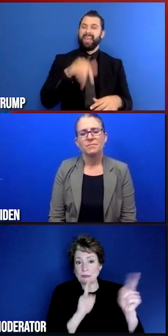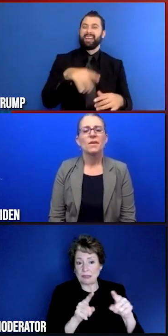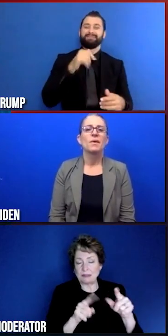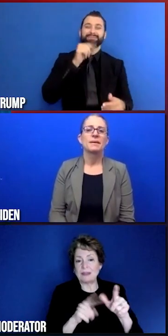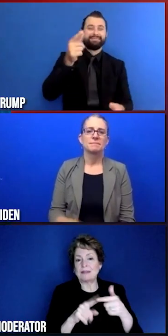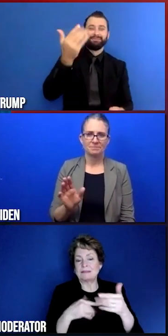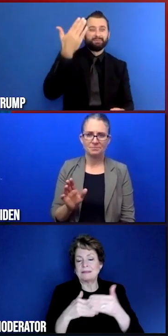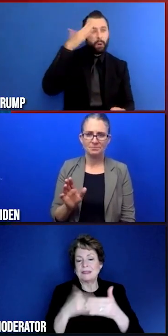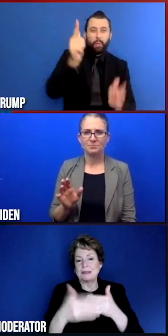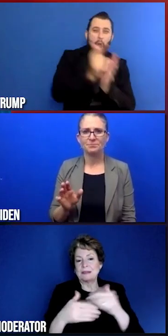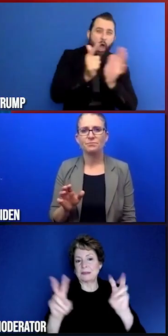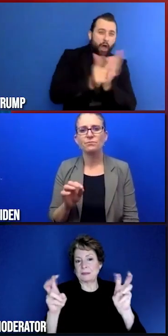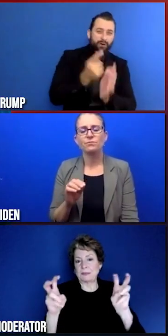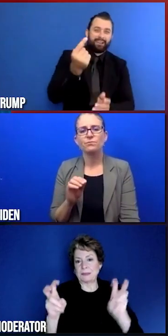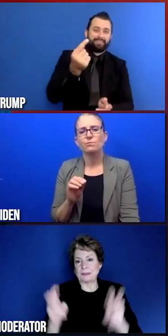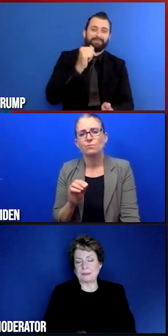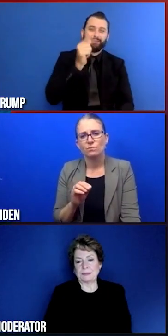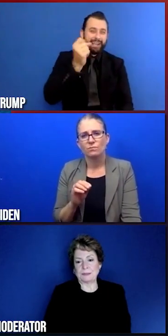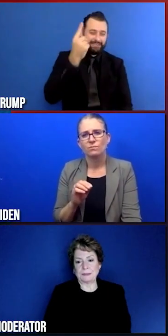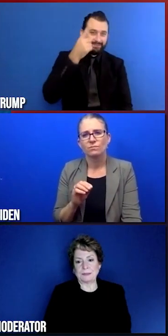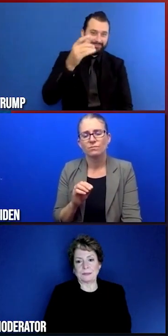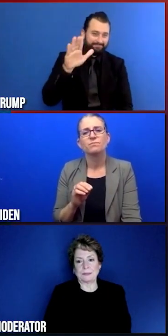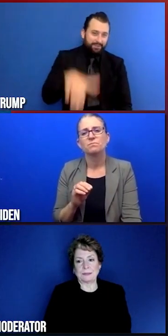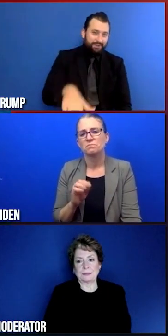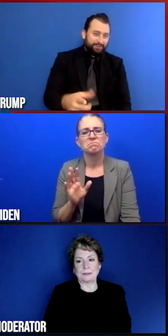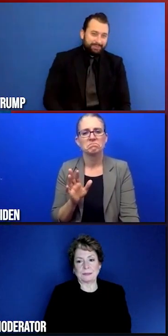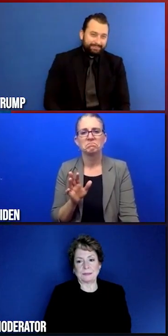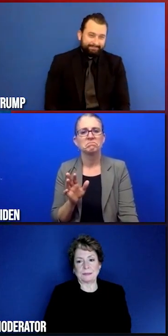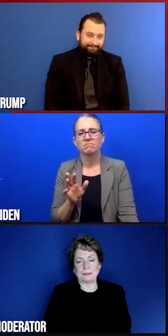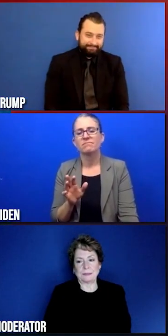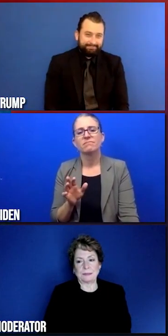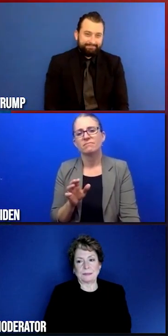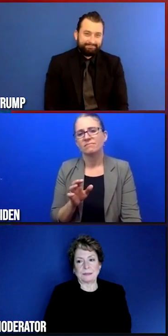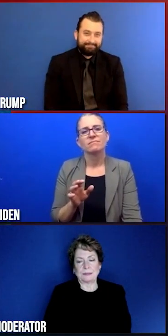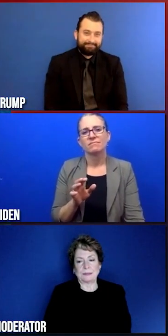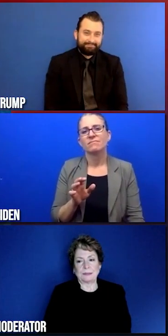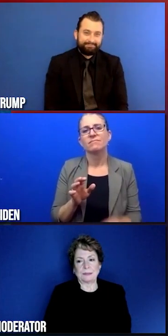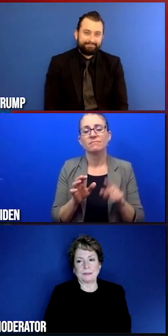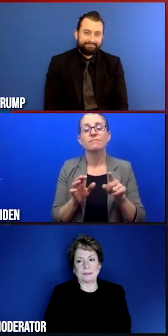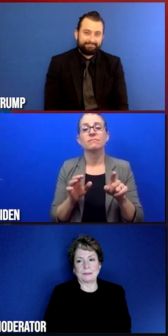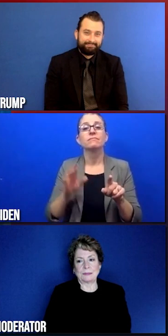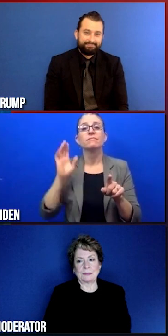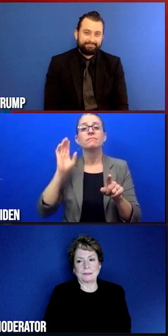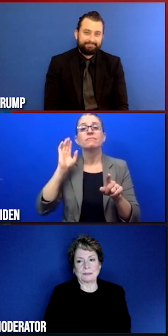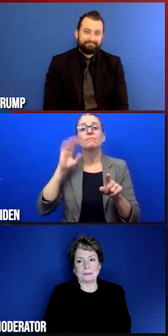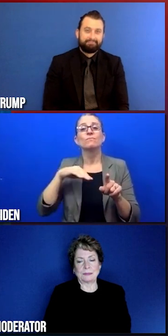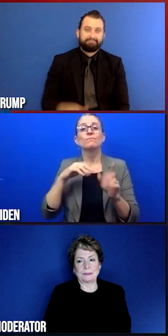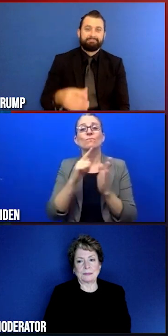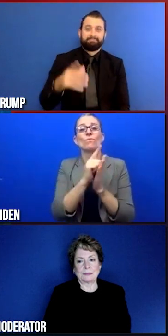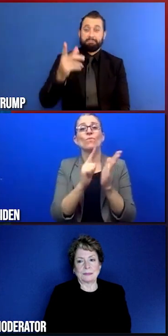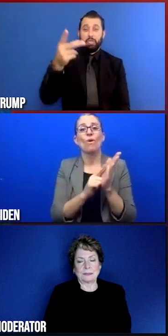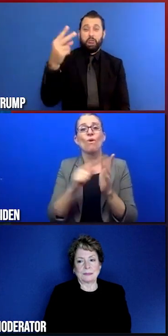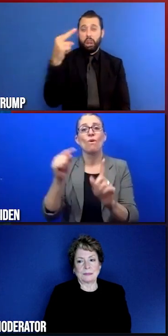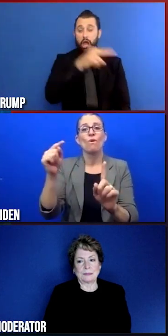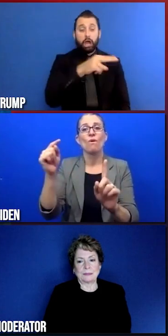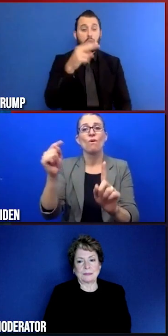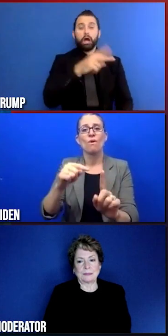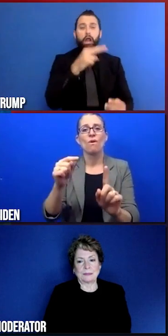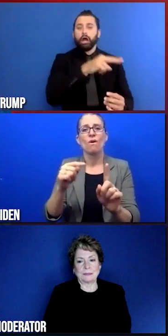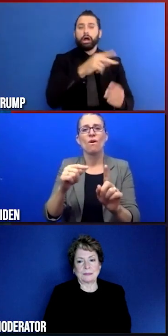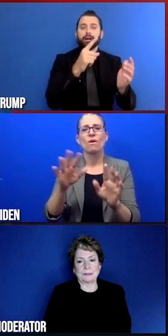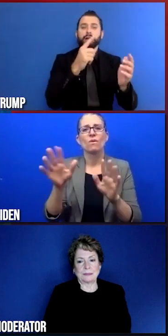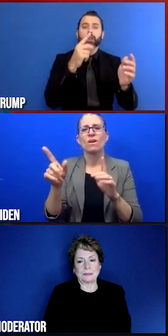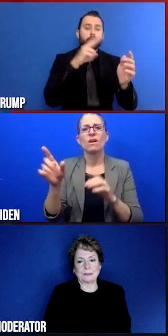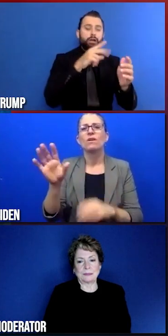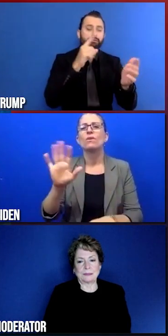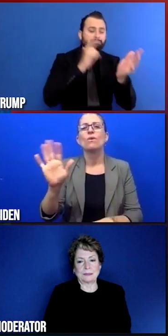response. Know the law. What he's telling you is simply not true. Well, check it out. They don't come back. Check it out. All right, let's move on. But we don't have to worry about it because they terminated it, so